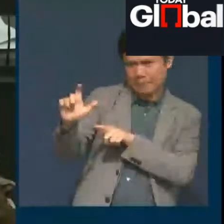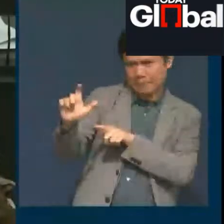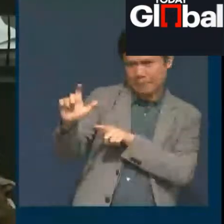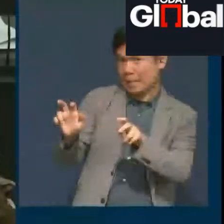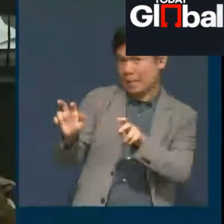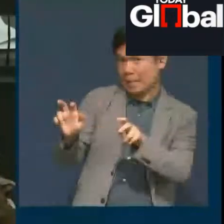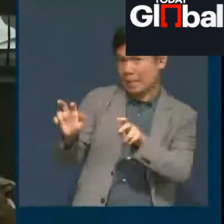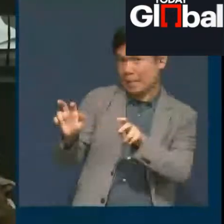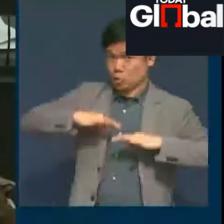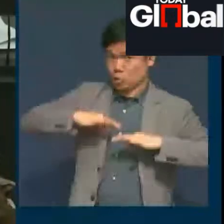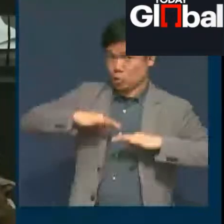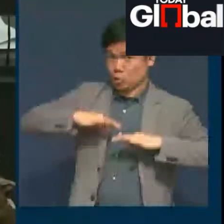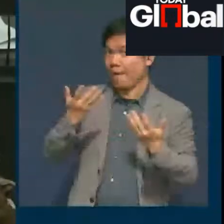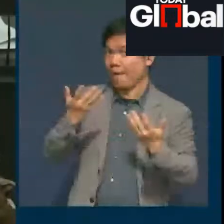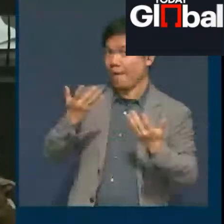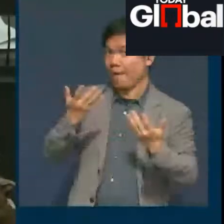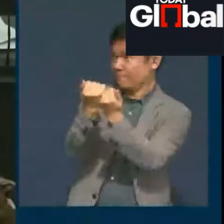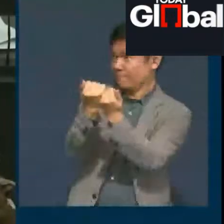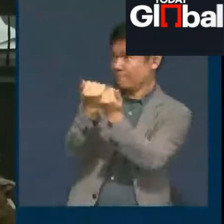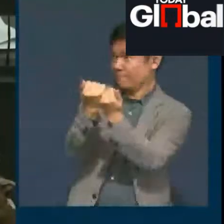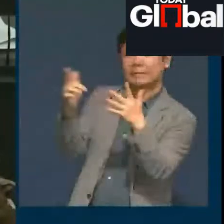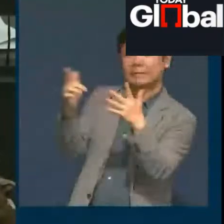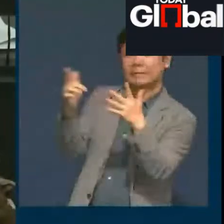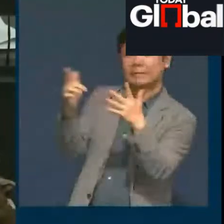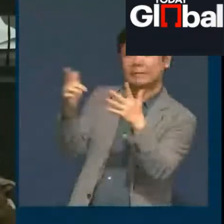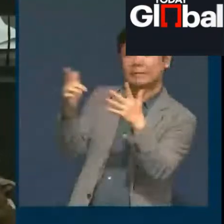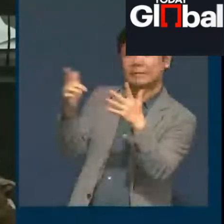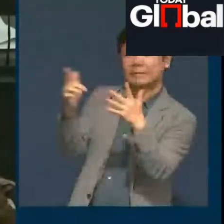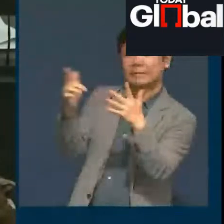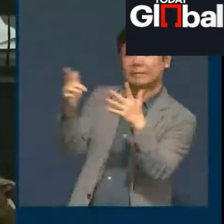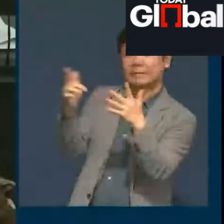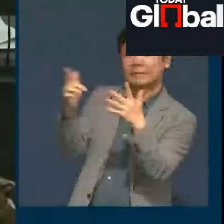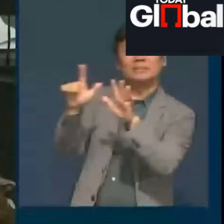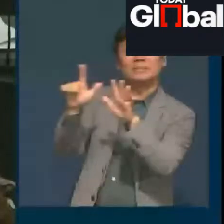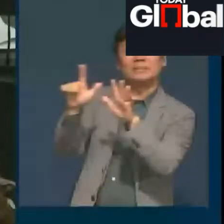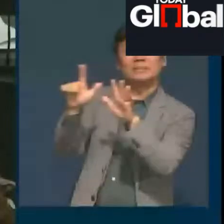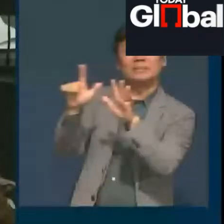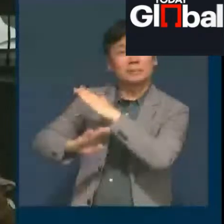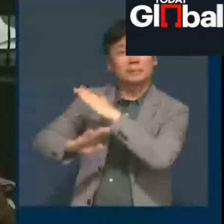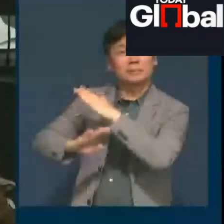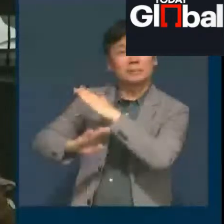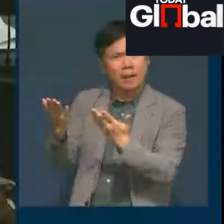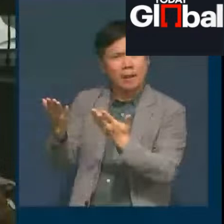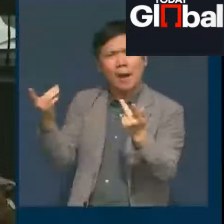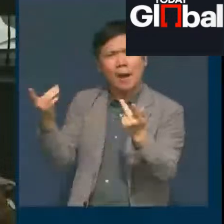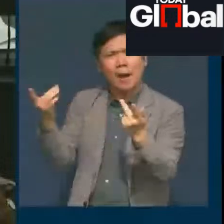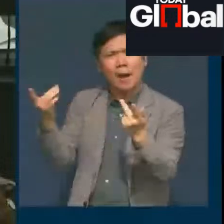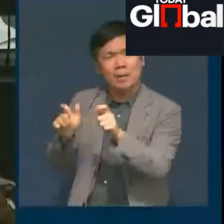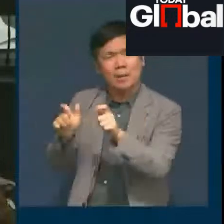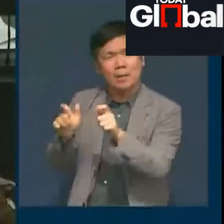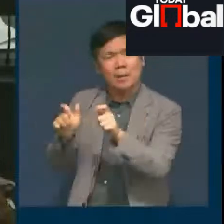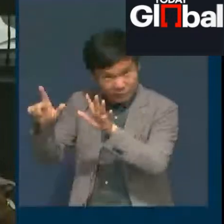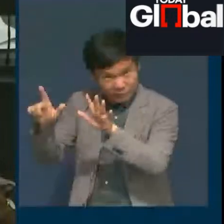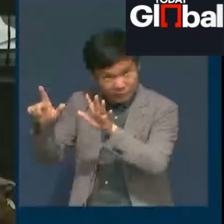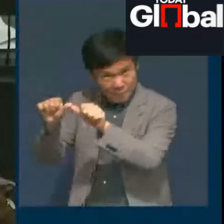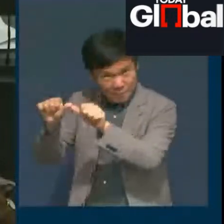Ministry has 77 persons with disabilities. How many are they now? How have they been